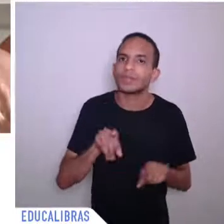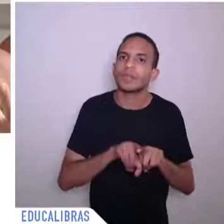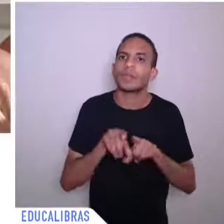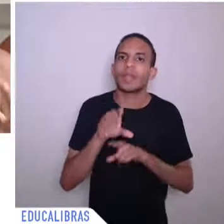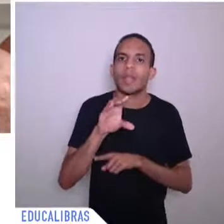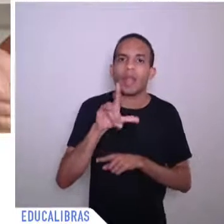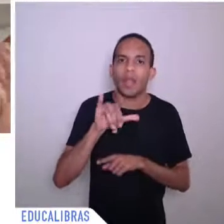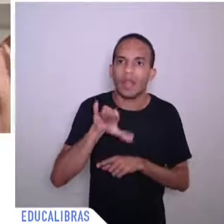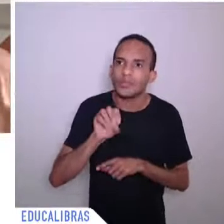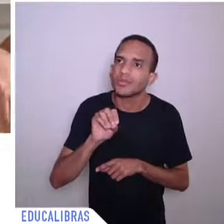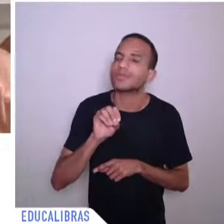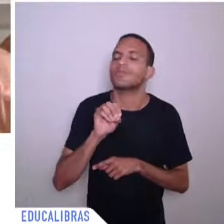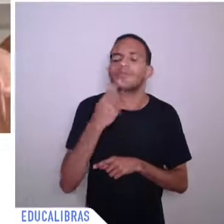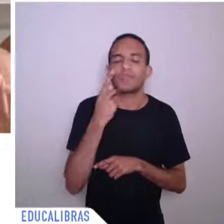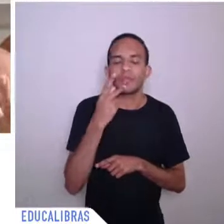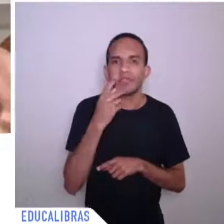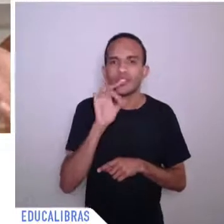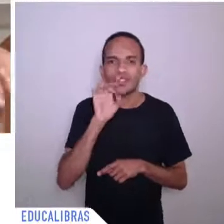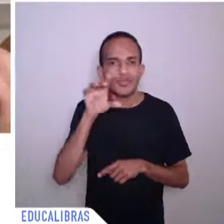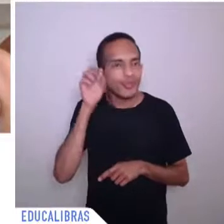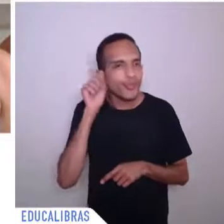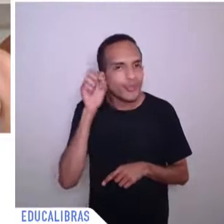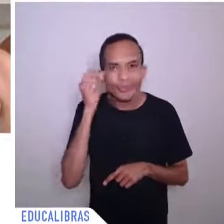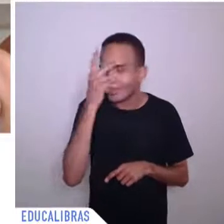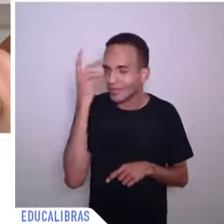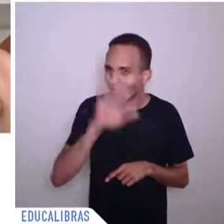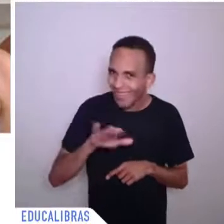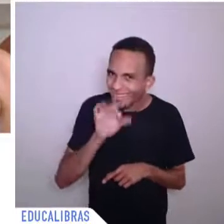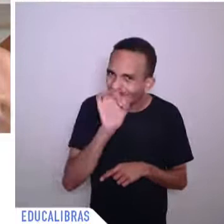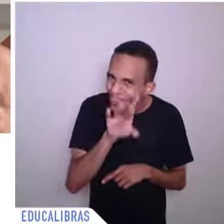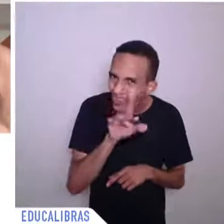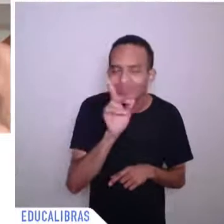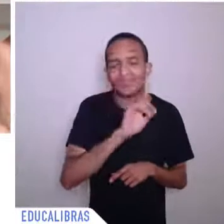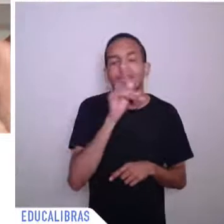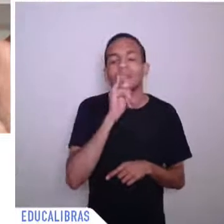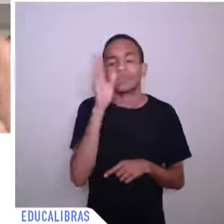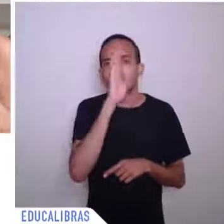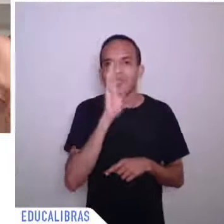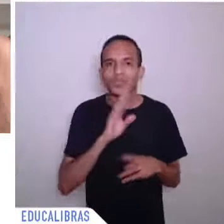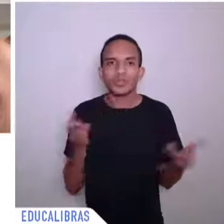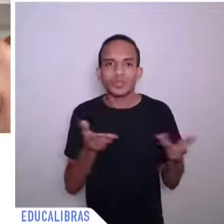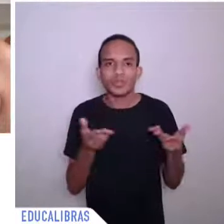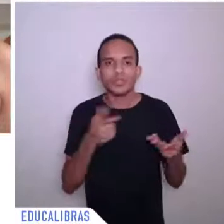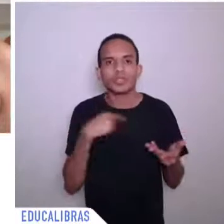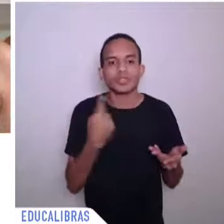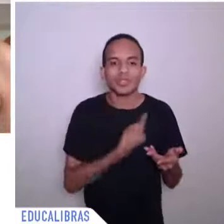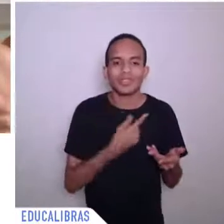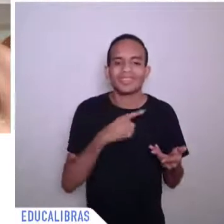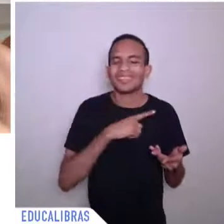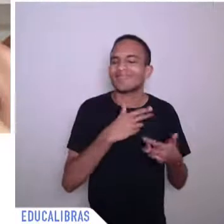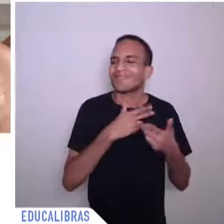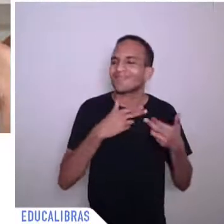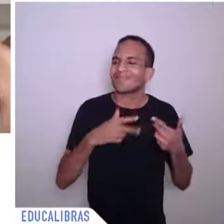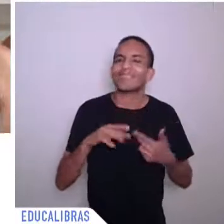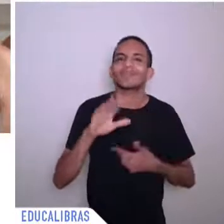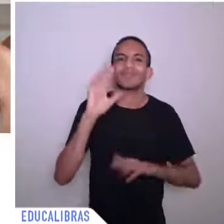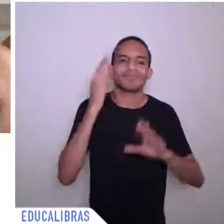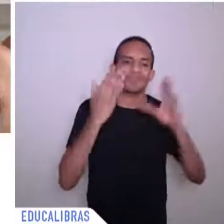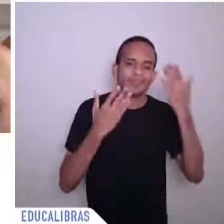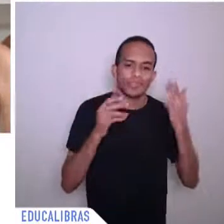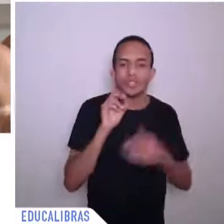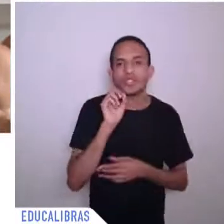I think that both Minister Cardozo and Cláudio, we look at Brazil, we